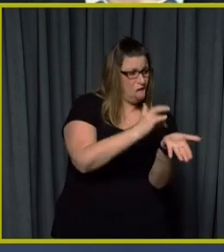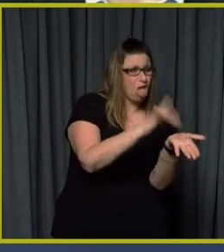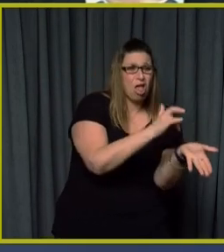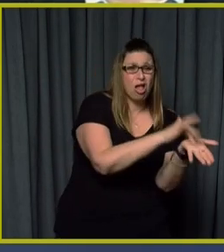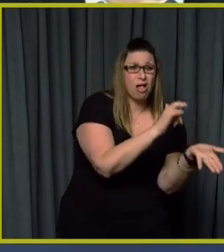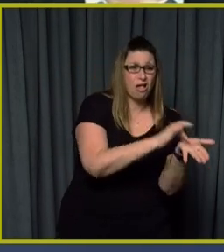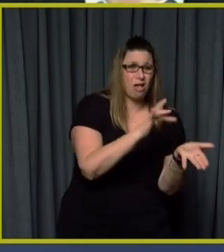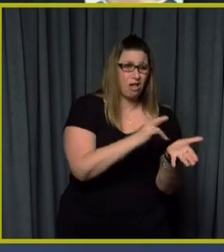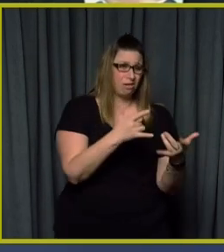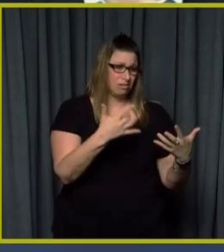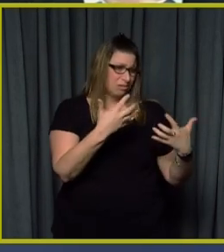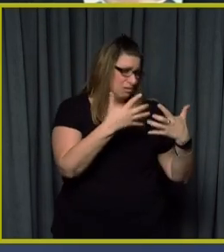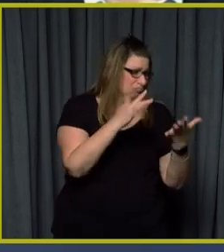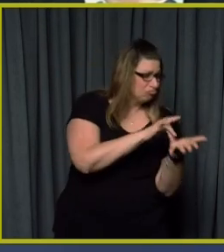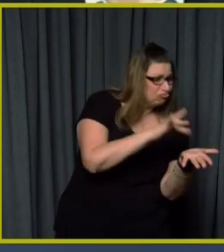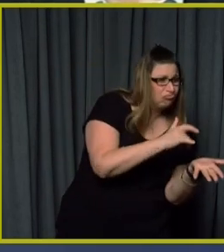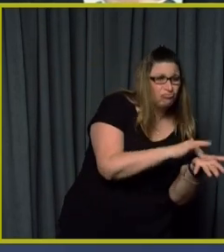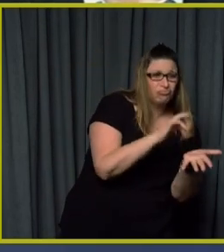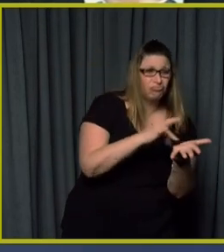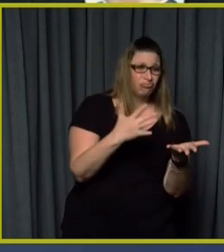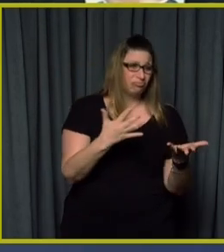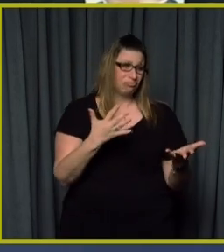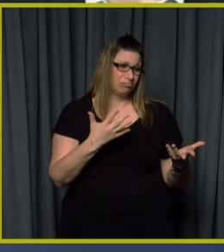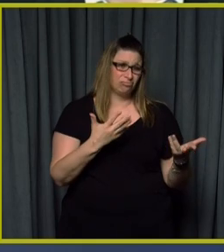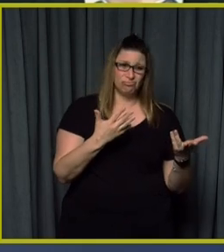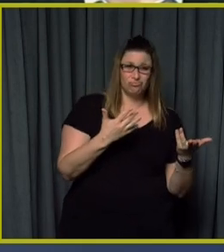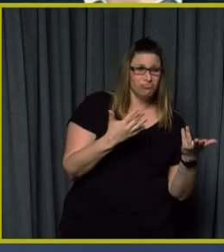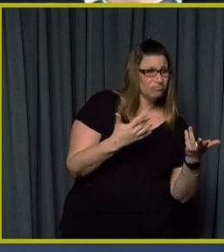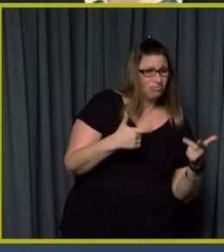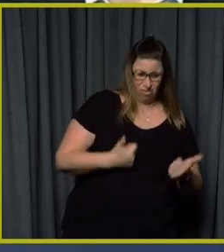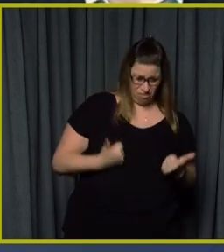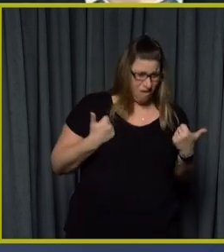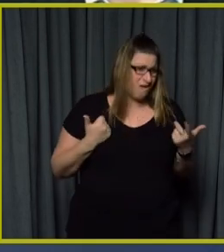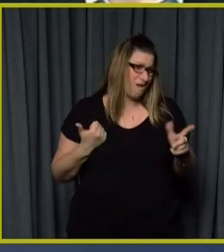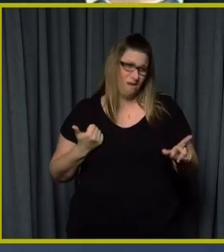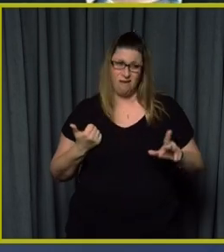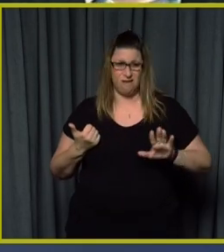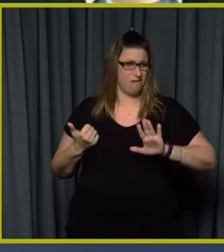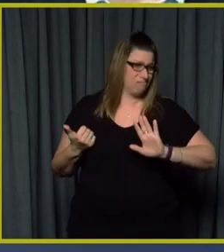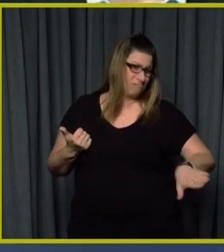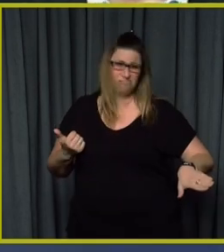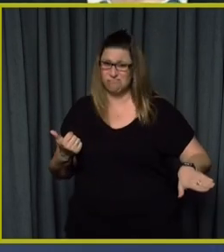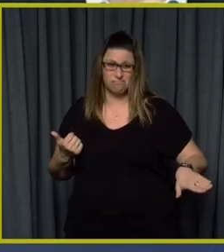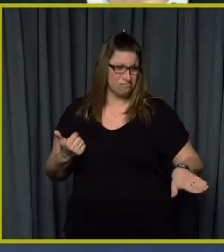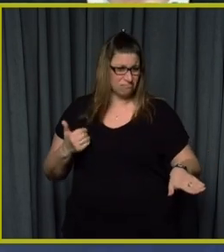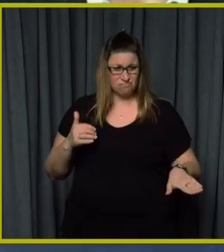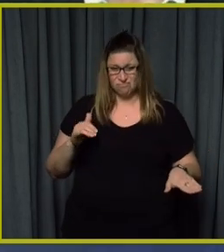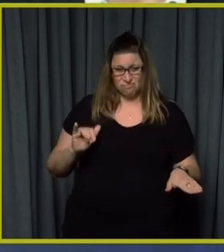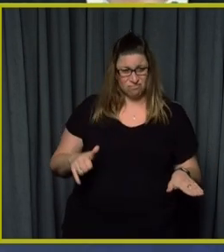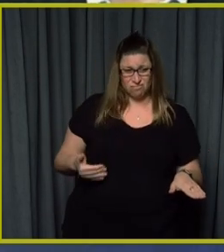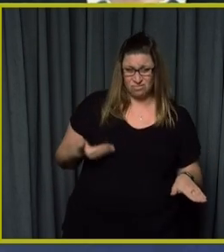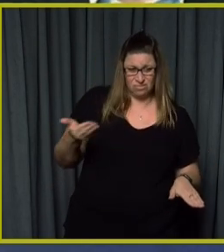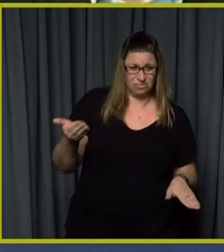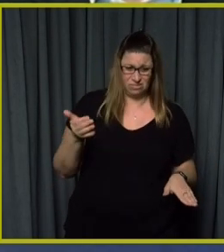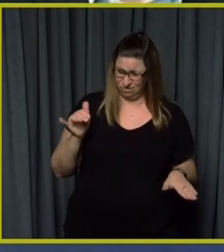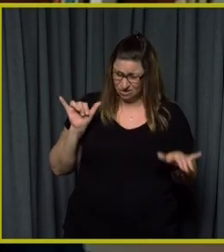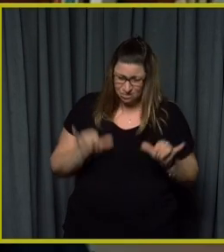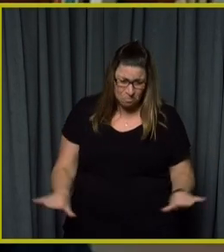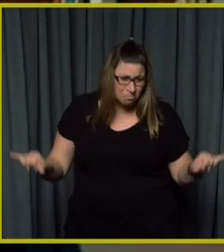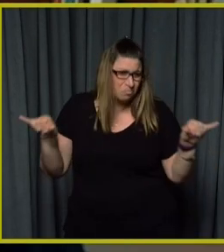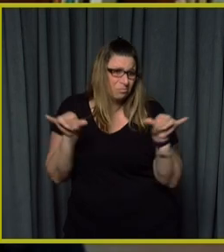again. I almost feel like we're sort of reliving the Calvin Coolidge era. Your thoughts, Seth? I think that's precisely right. I think